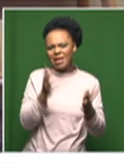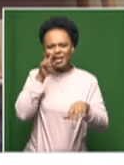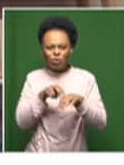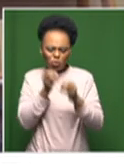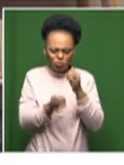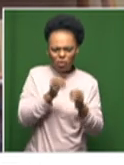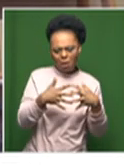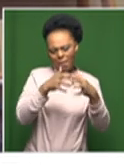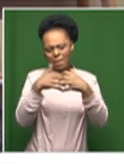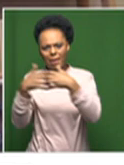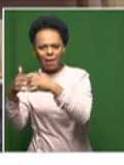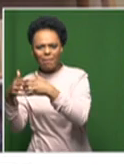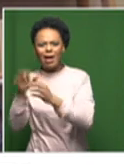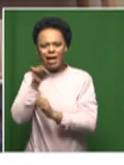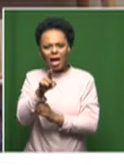them are already in place,